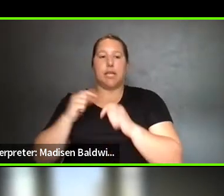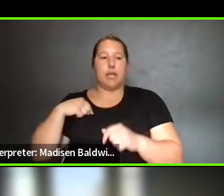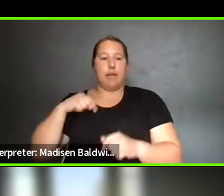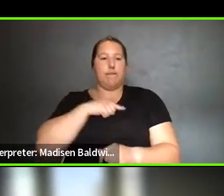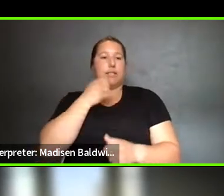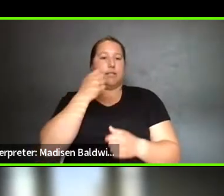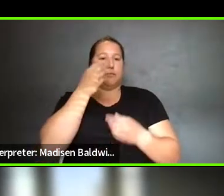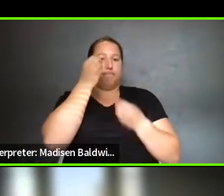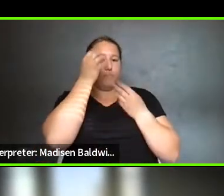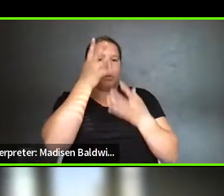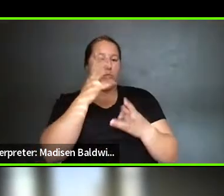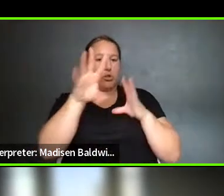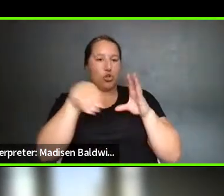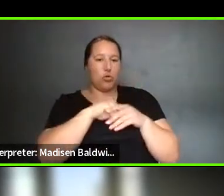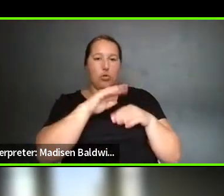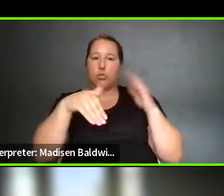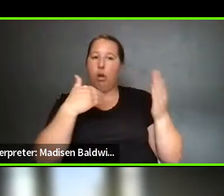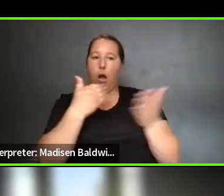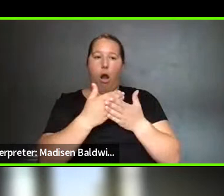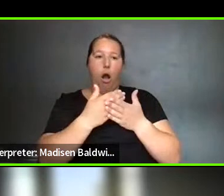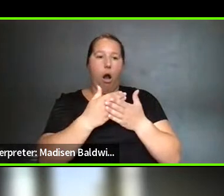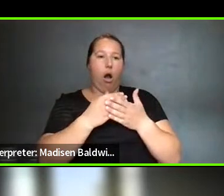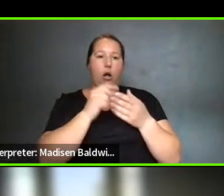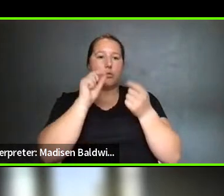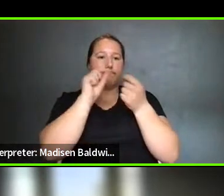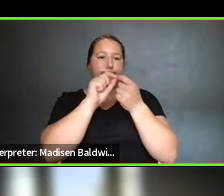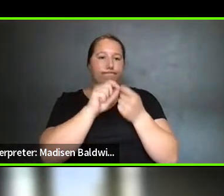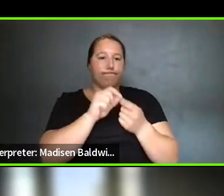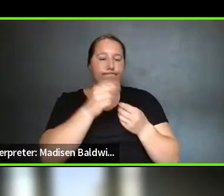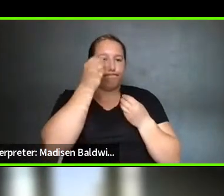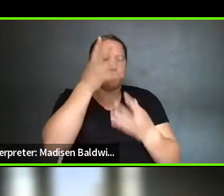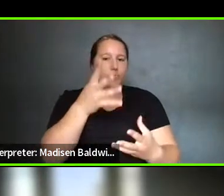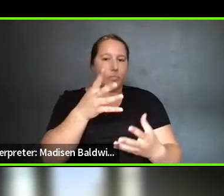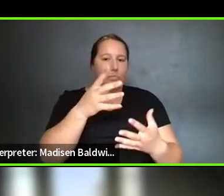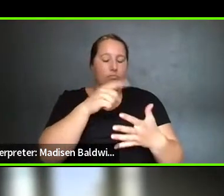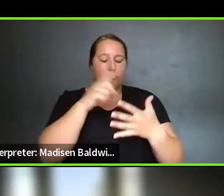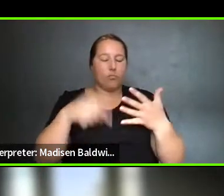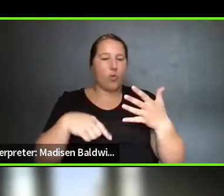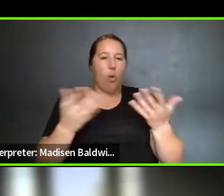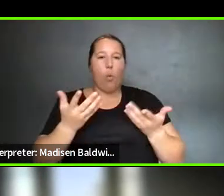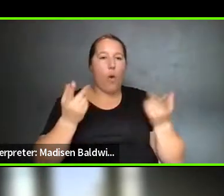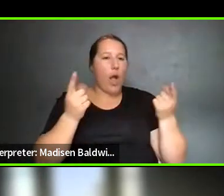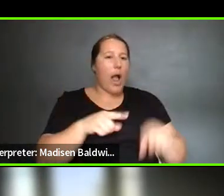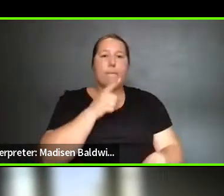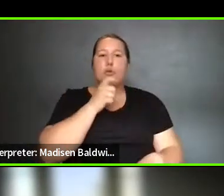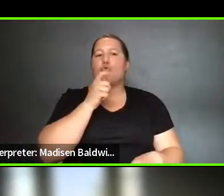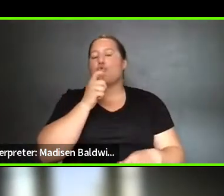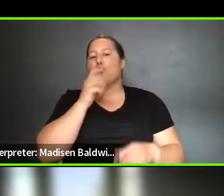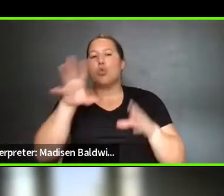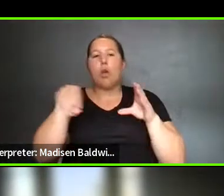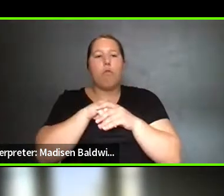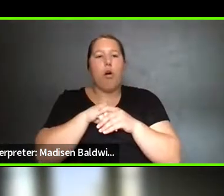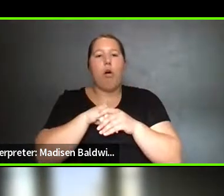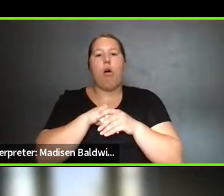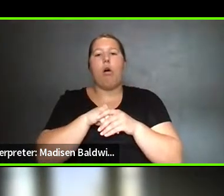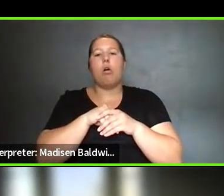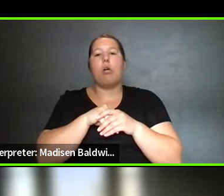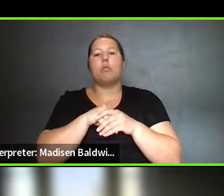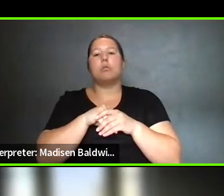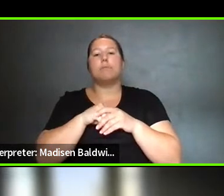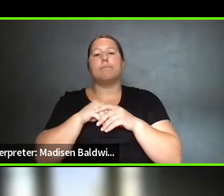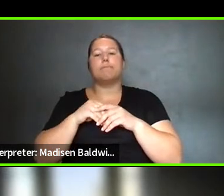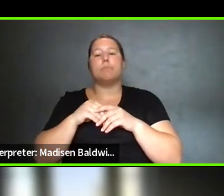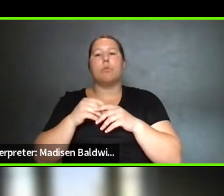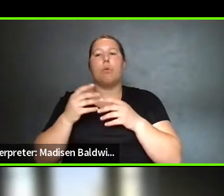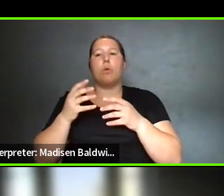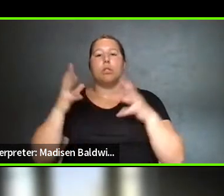which includes all of the details around what is occurring, who's involved, and a snapshot of what the